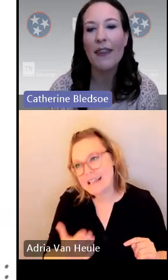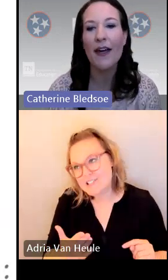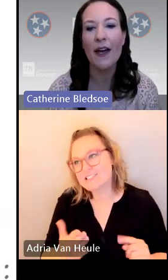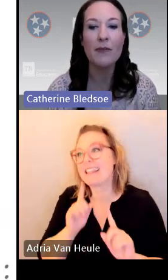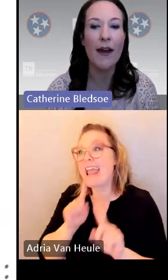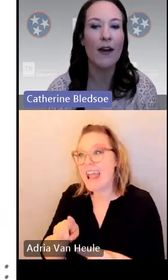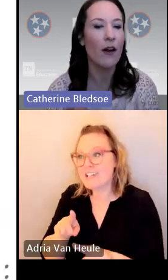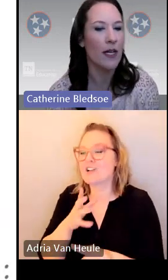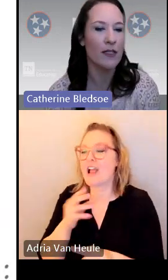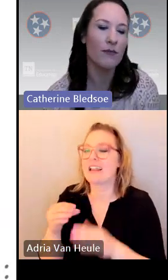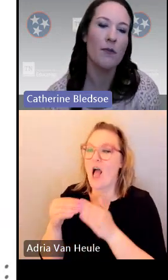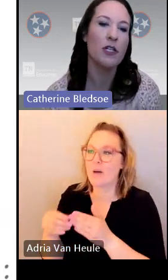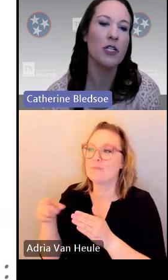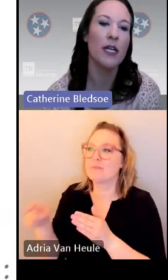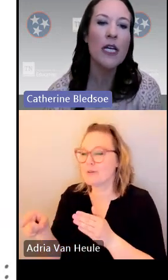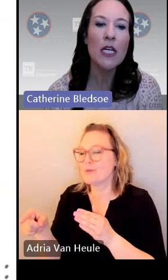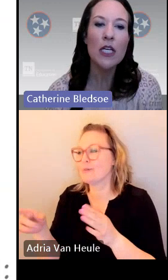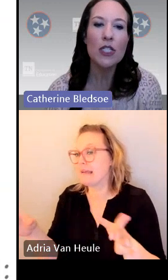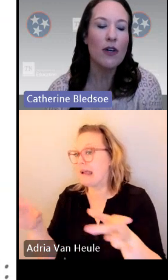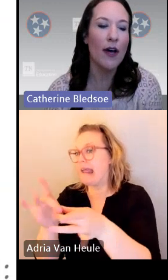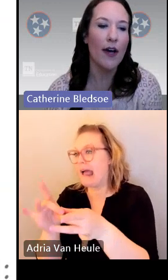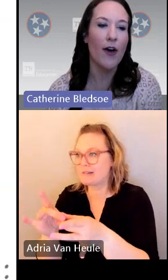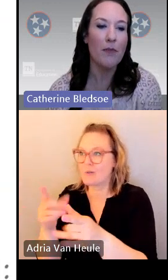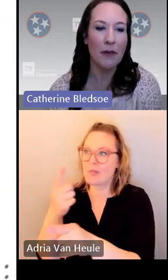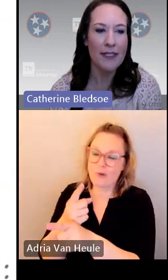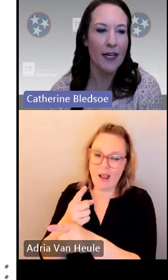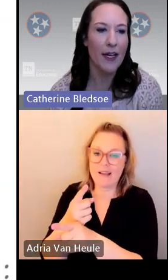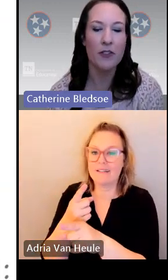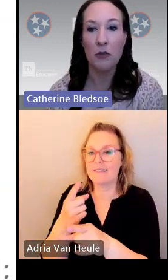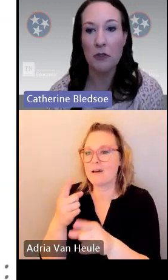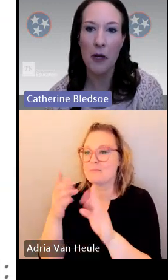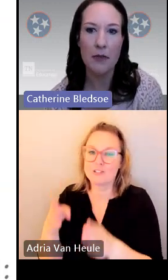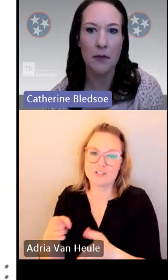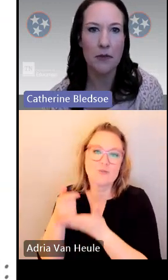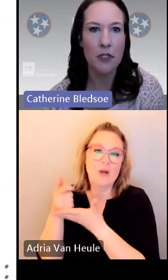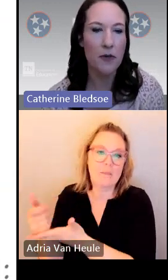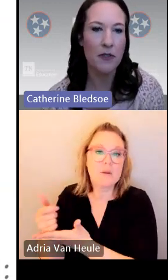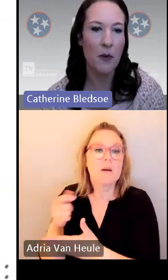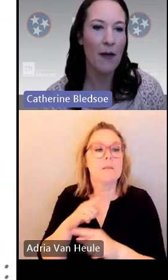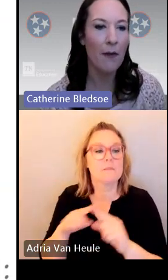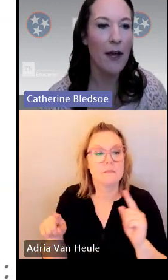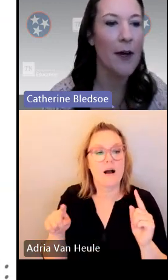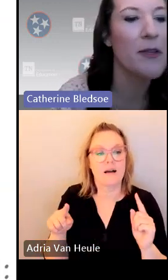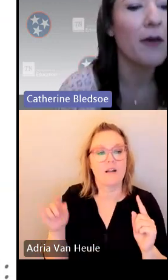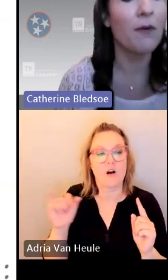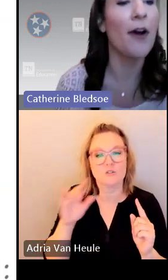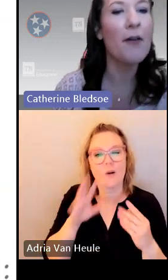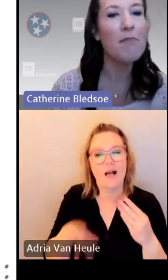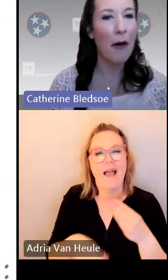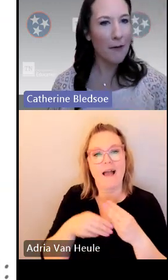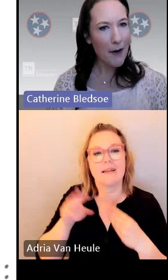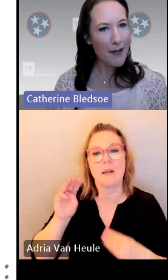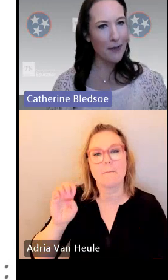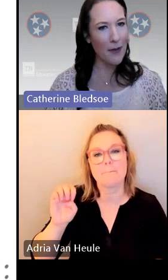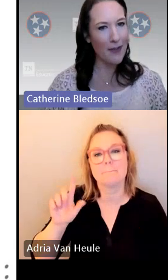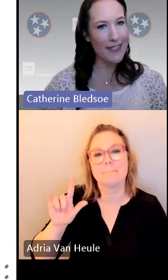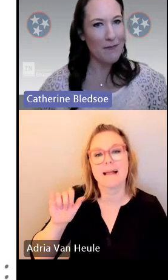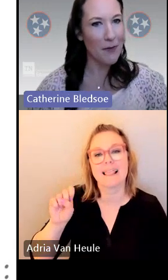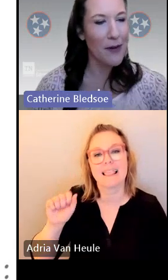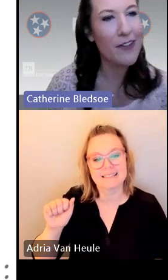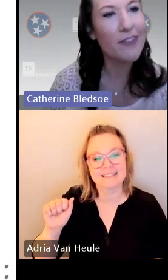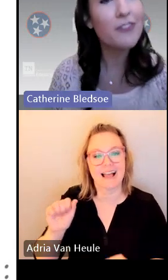direction. But we will get that updated contact information on Melissa as soon as possible to you as well, so that we're not bothering